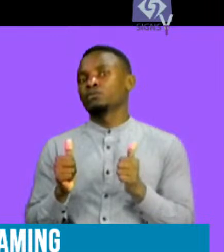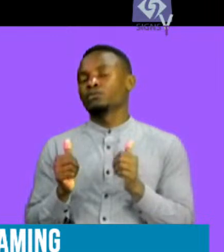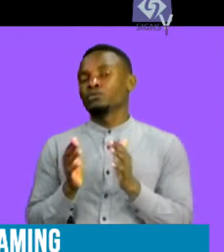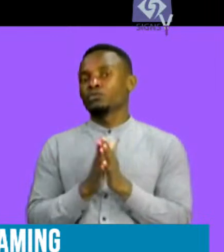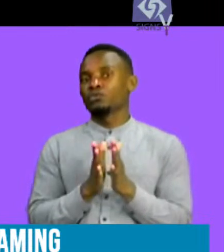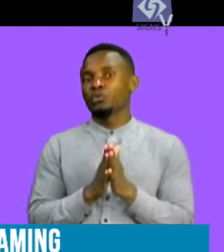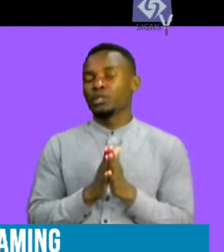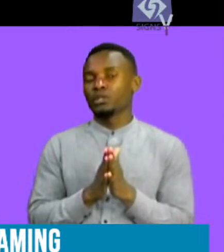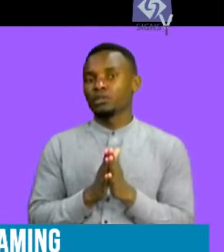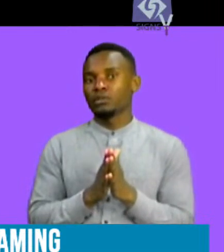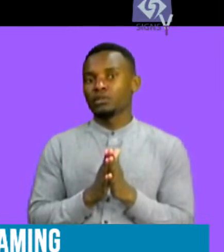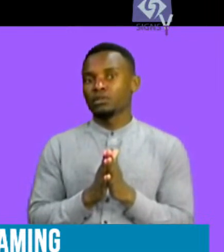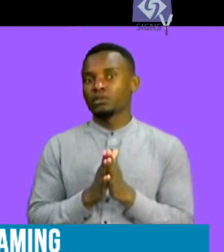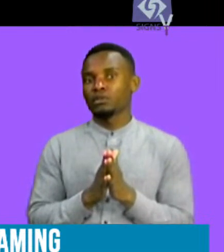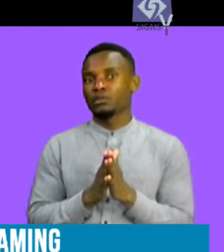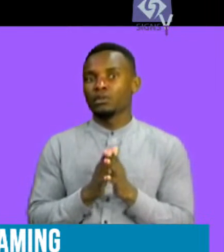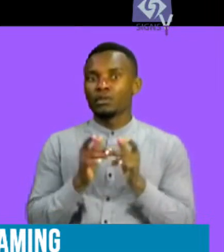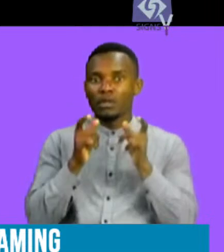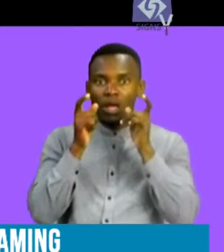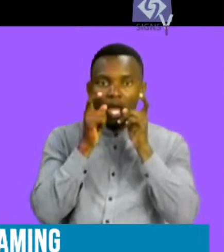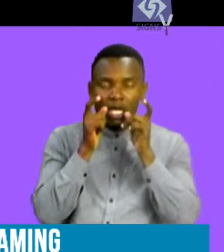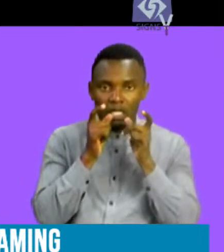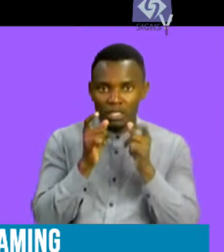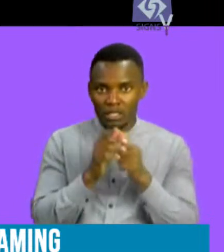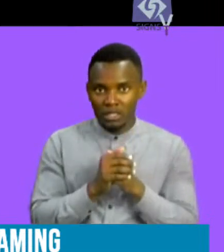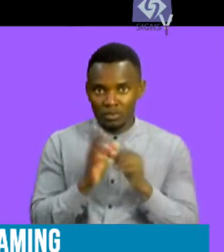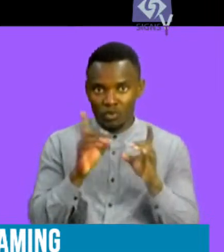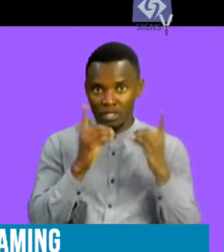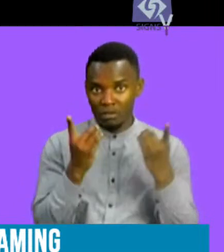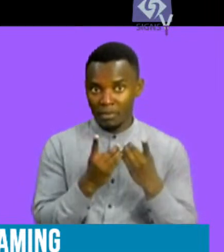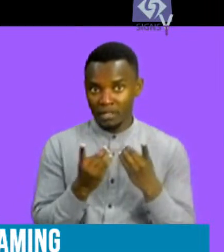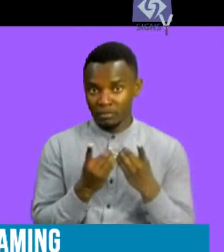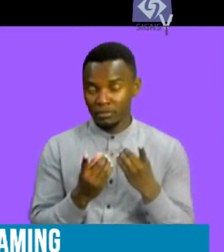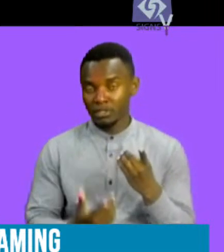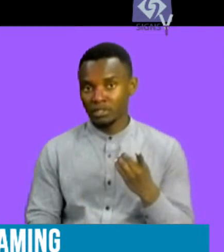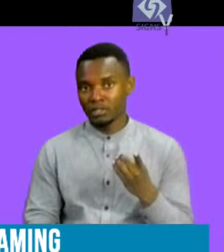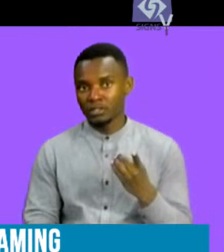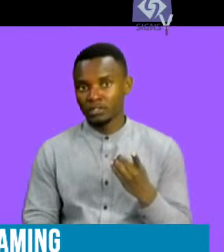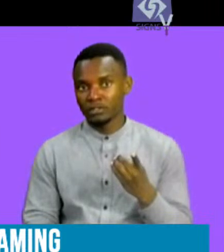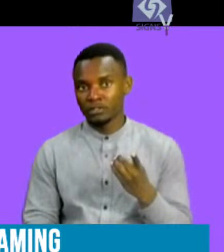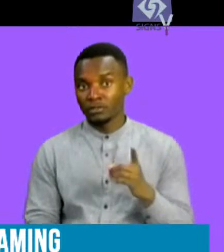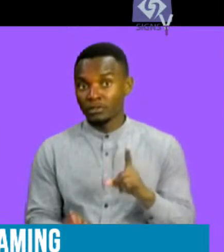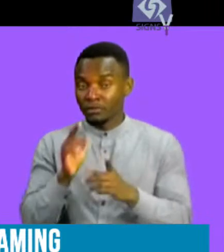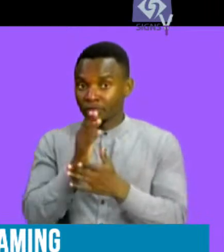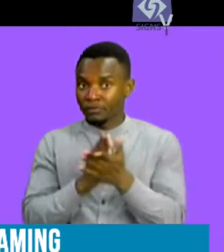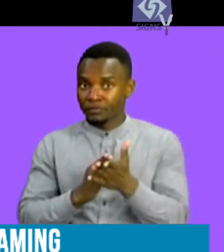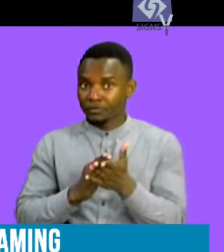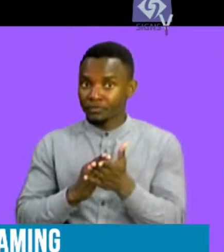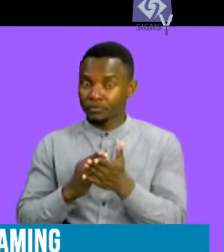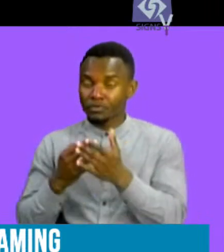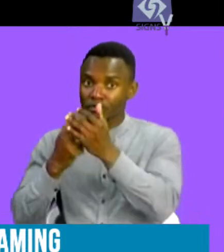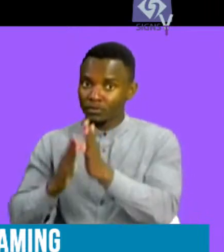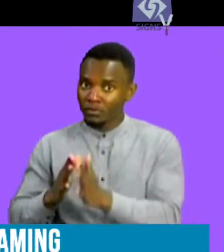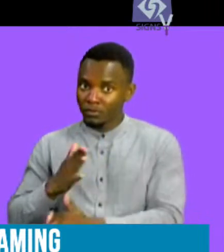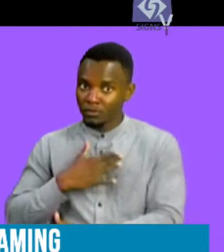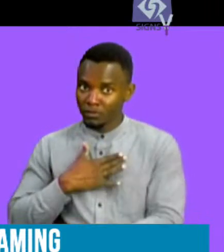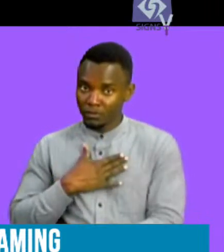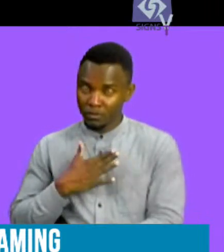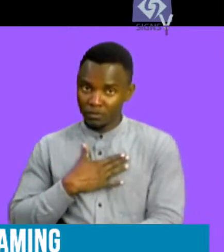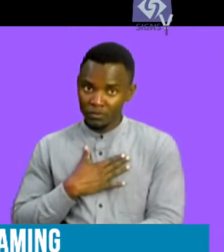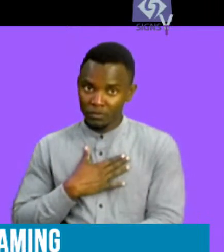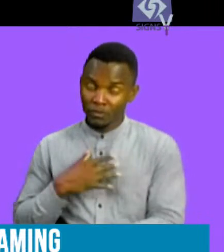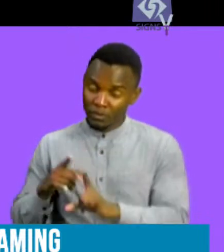that unit of HIV/AIDS, and in fact some of our partners that support disability also